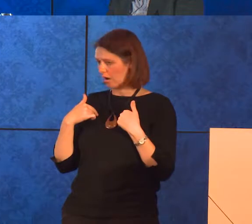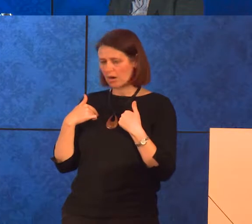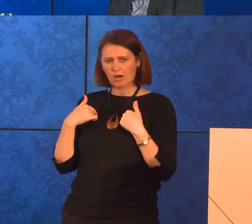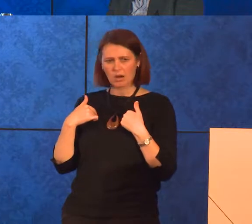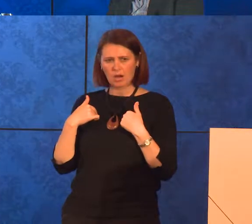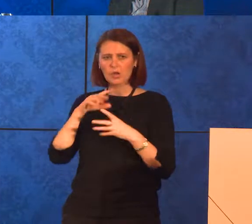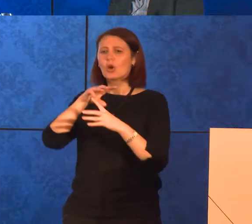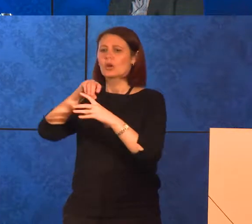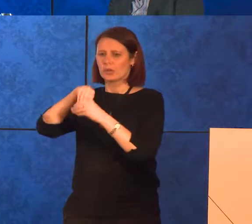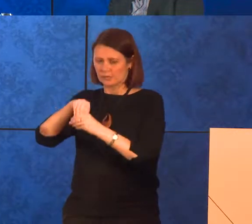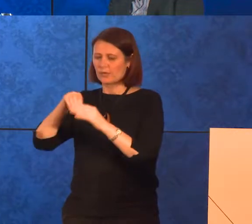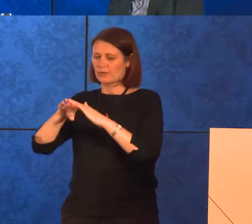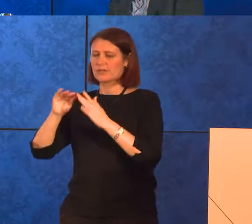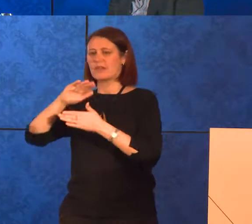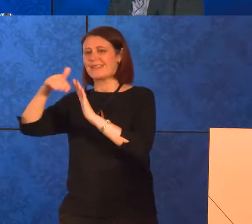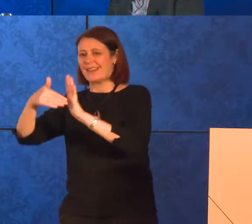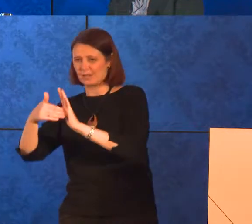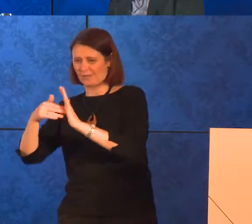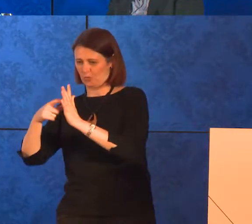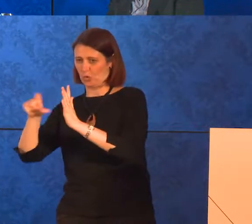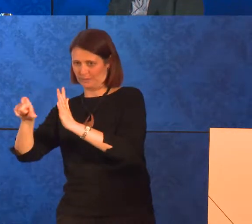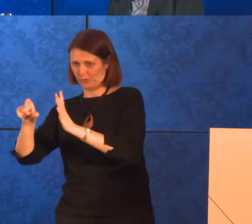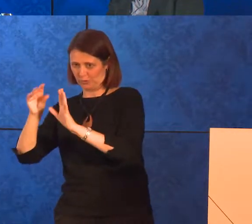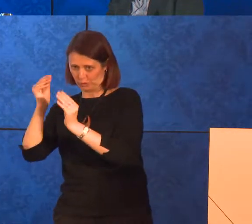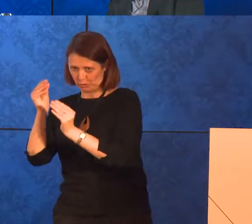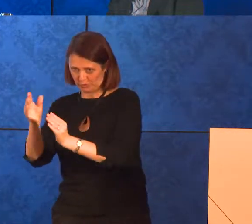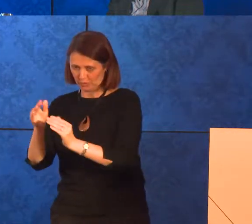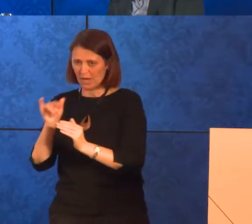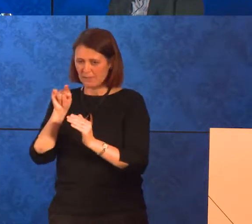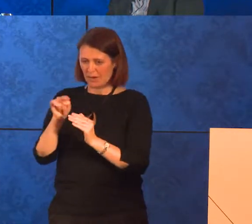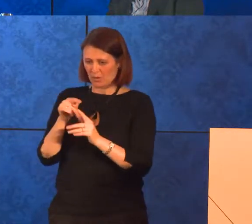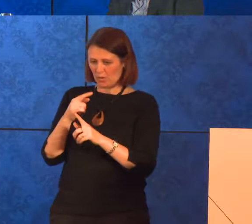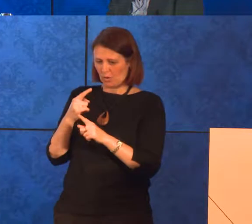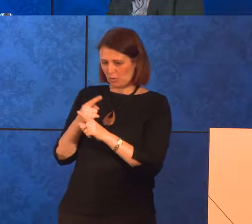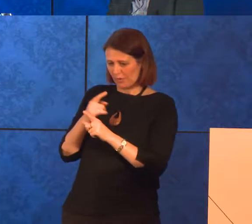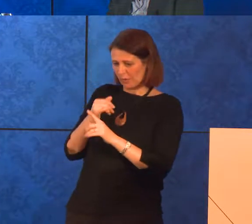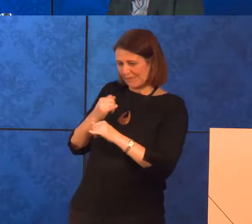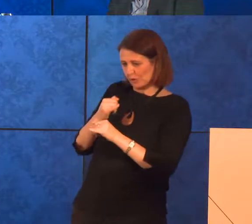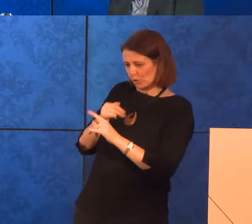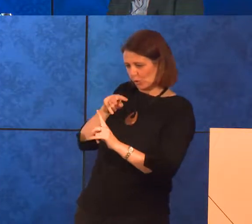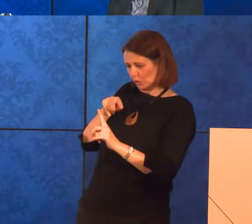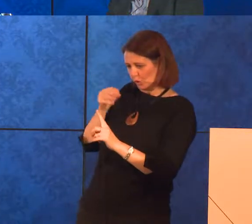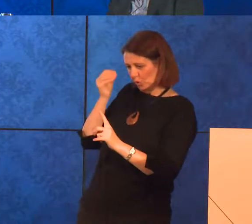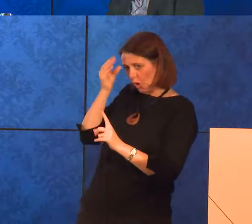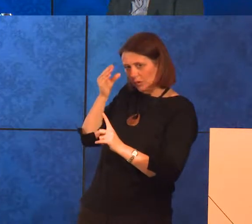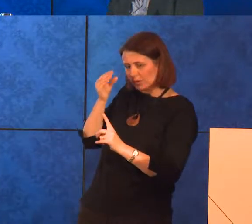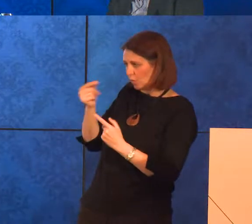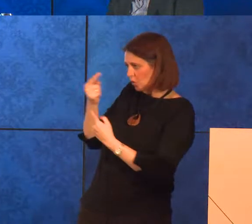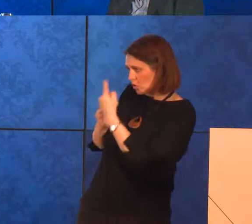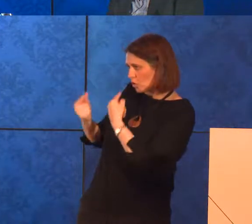tail end of the Child Abuse Royal Commission. But that being said, speaking from the kind of institutional knowledge that has been passed on to